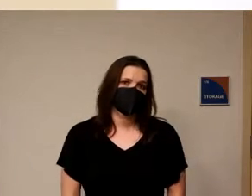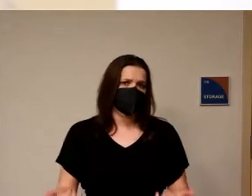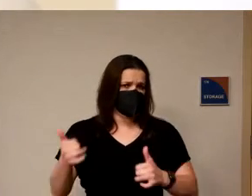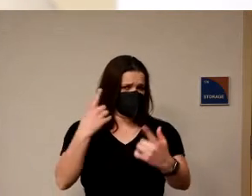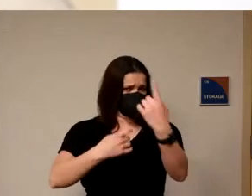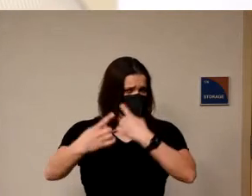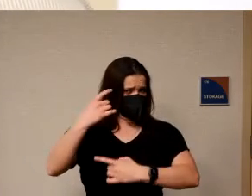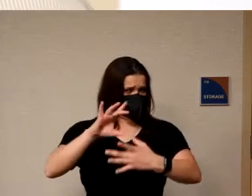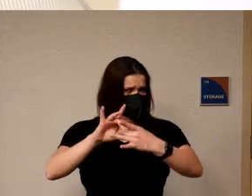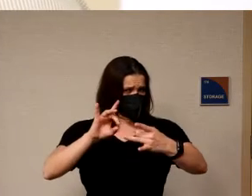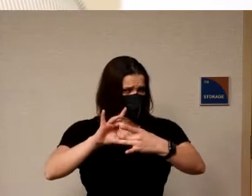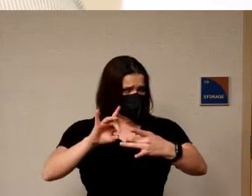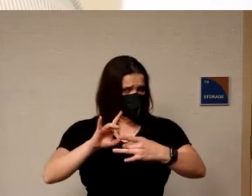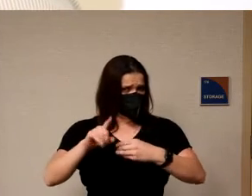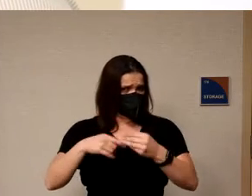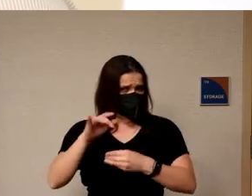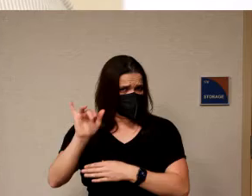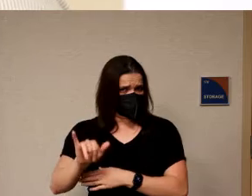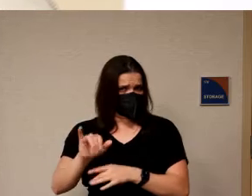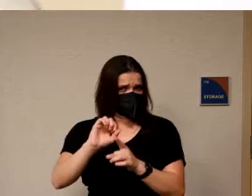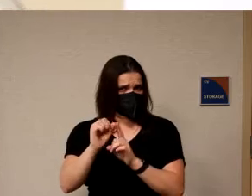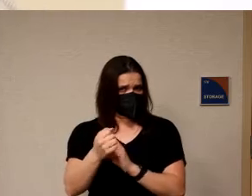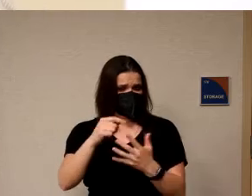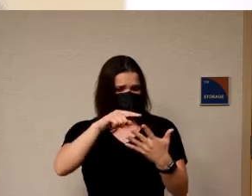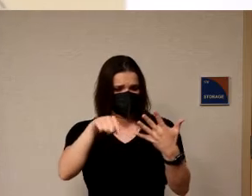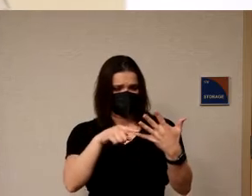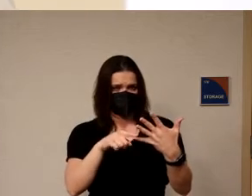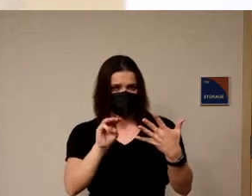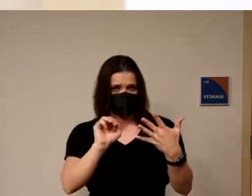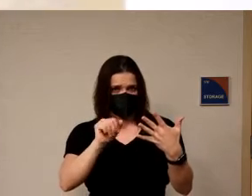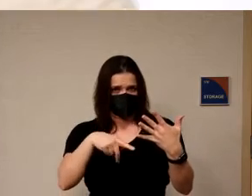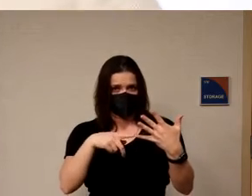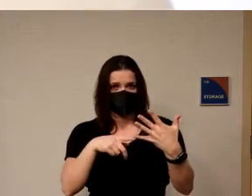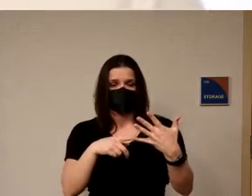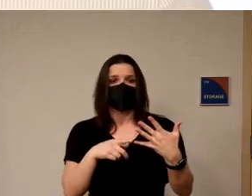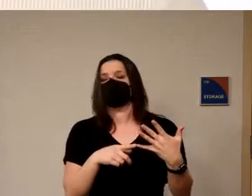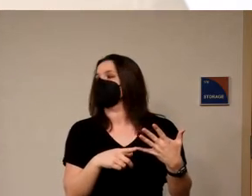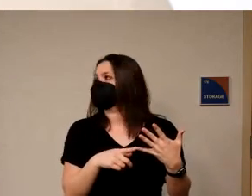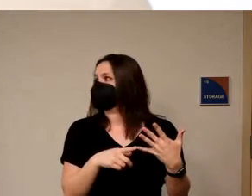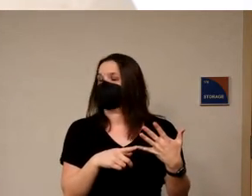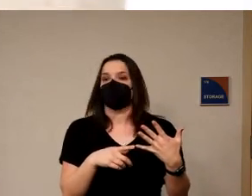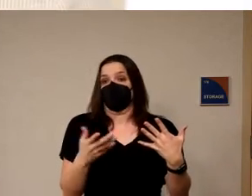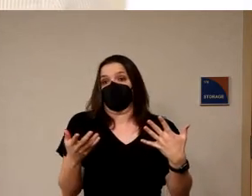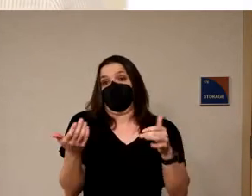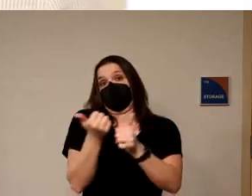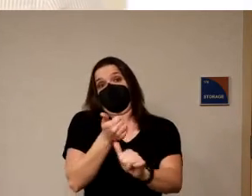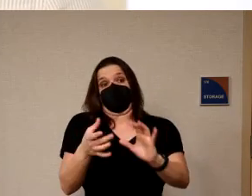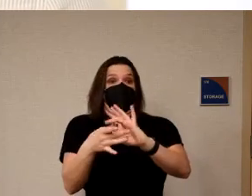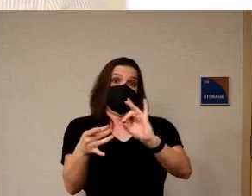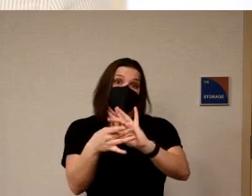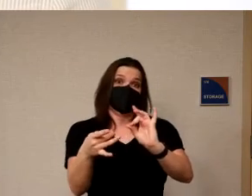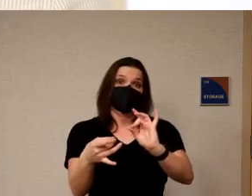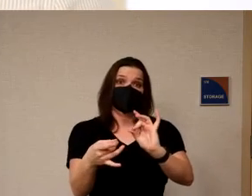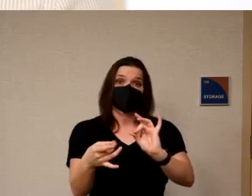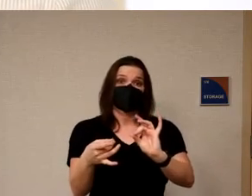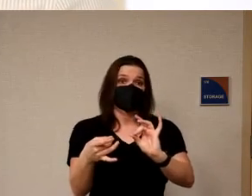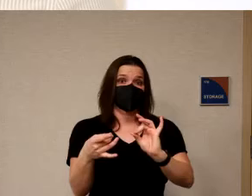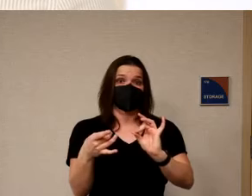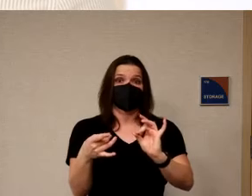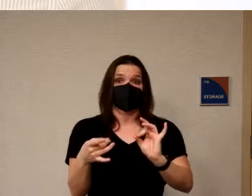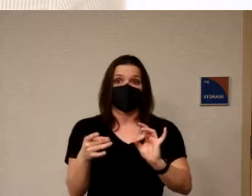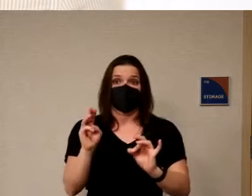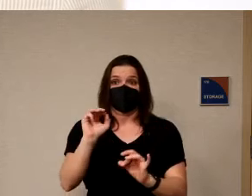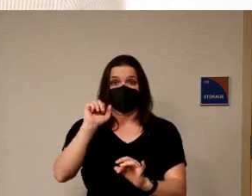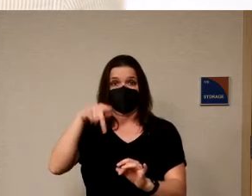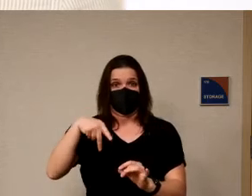Any questions or comments on scenario 5, or I guess general comments on all of the